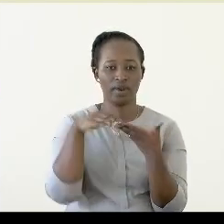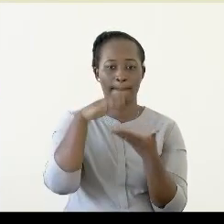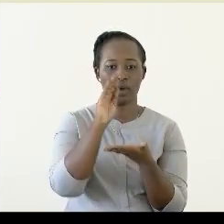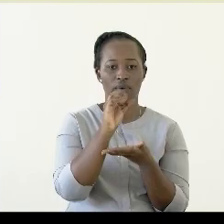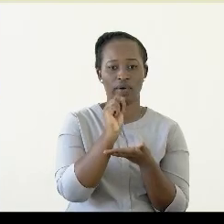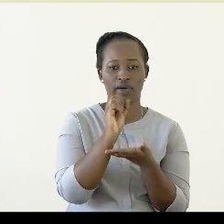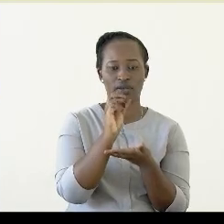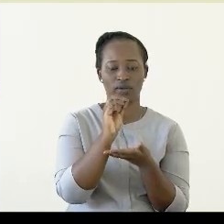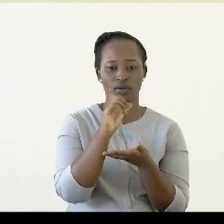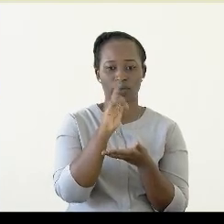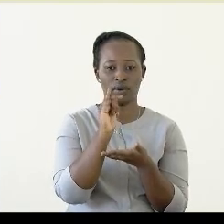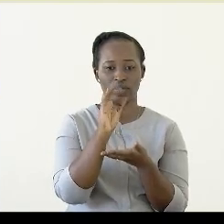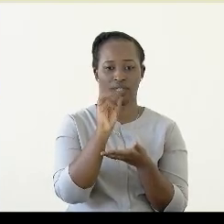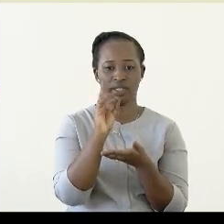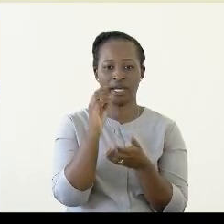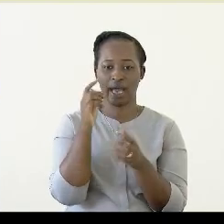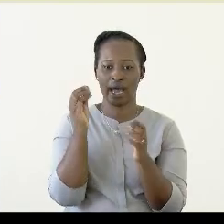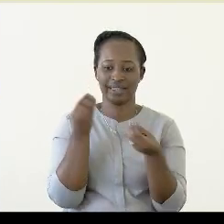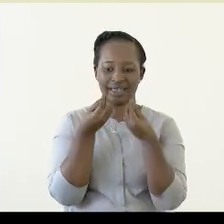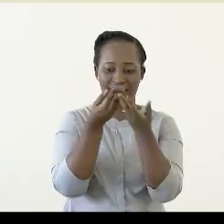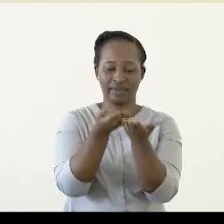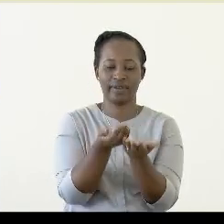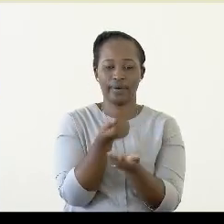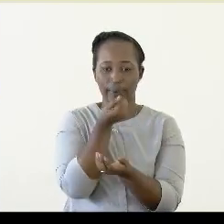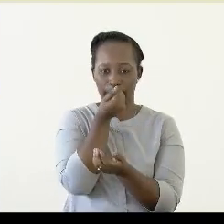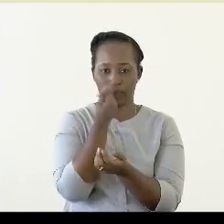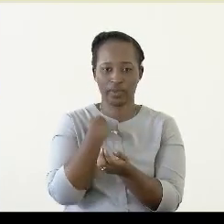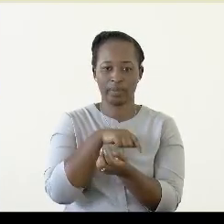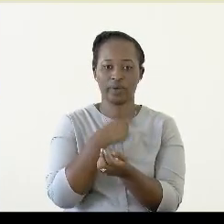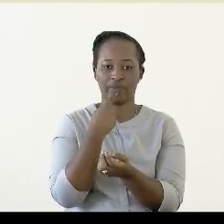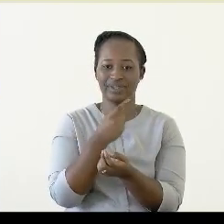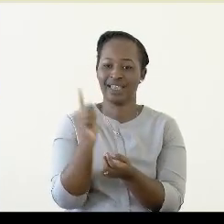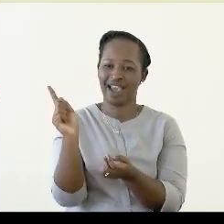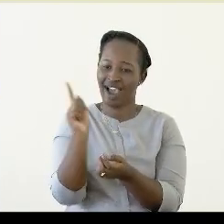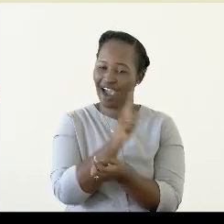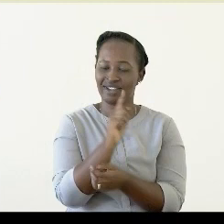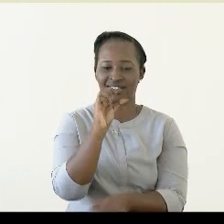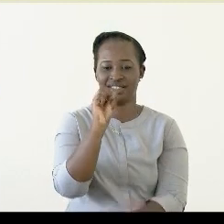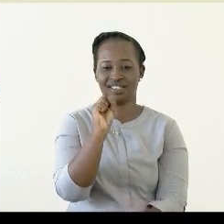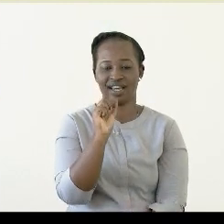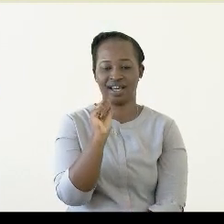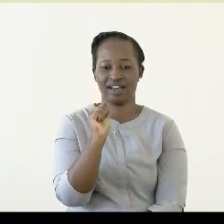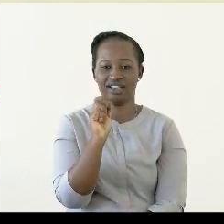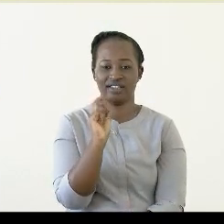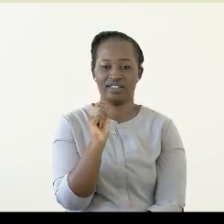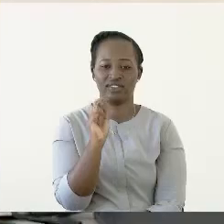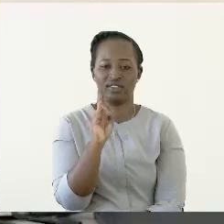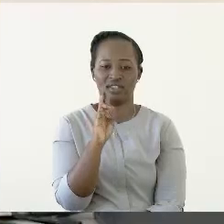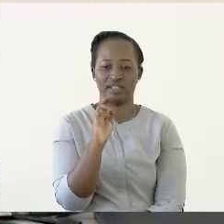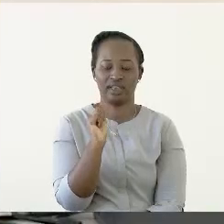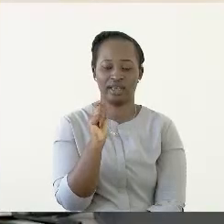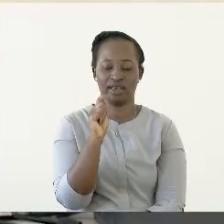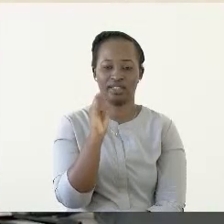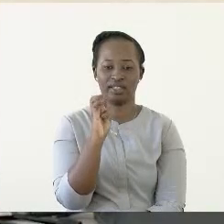given temperature, we have seen that it is an unsaturated solution. If at a given temperature,